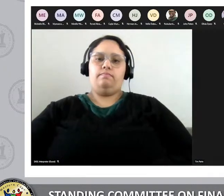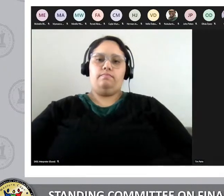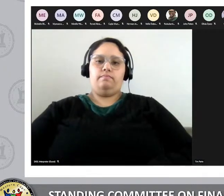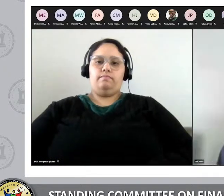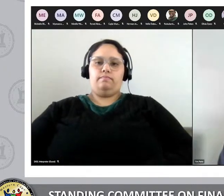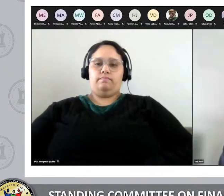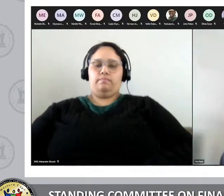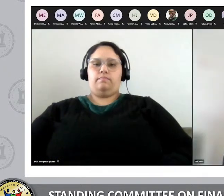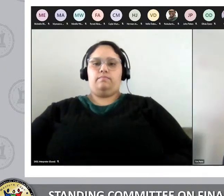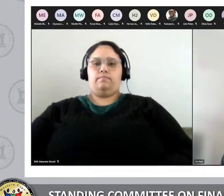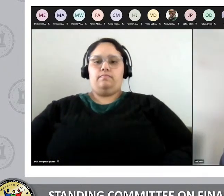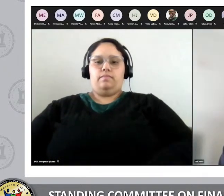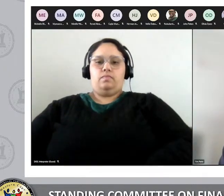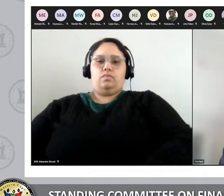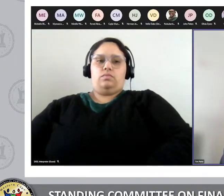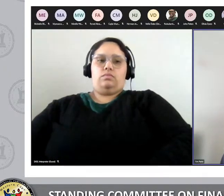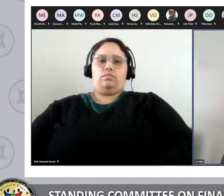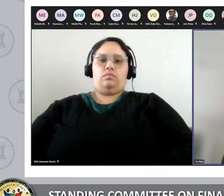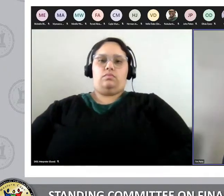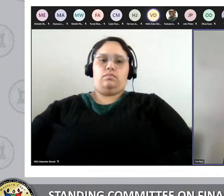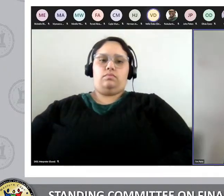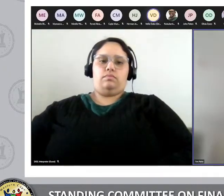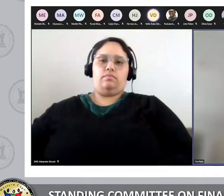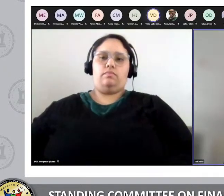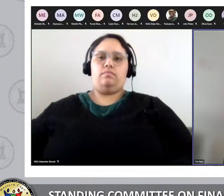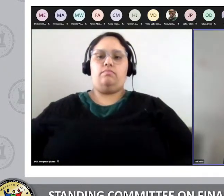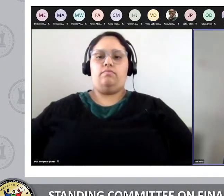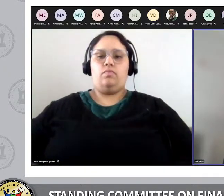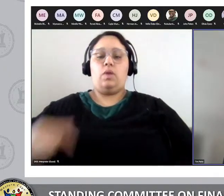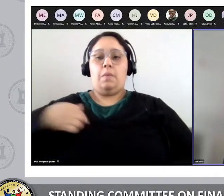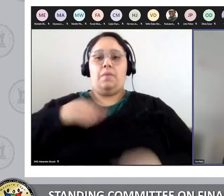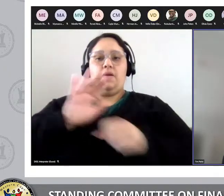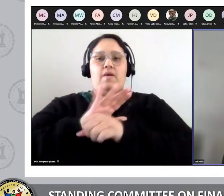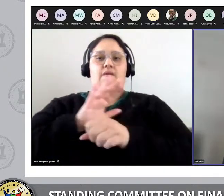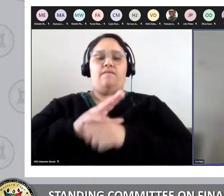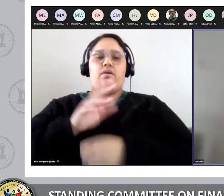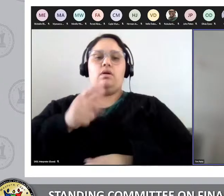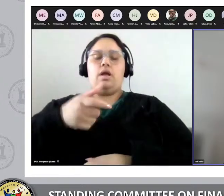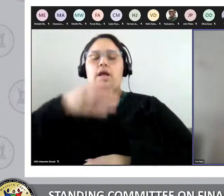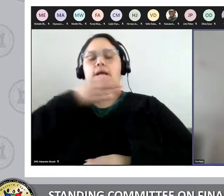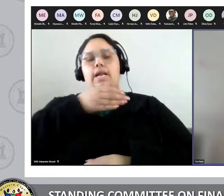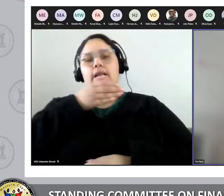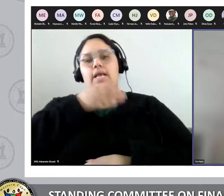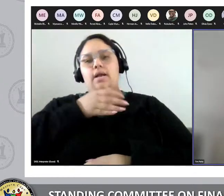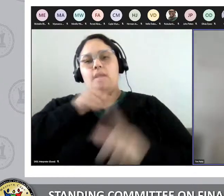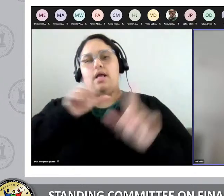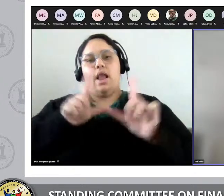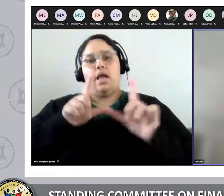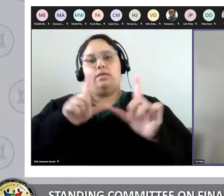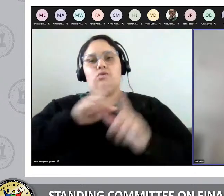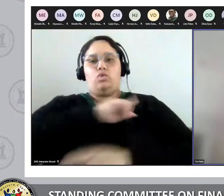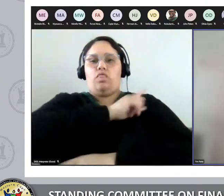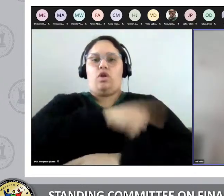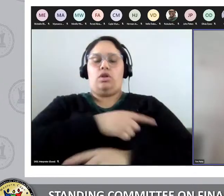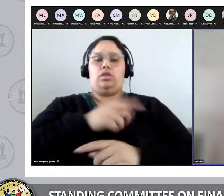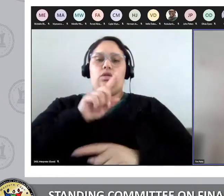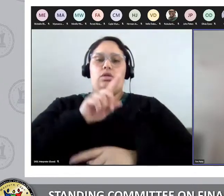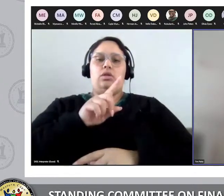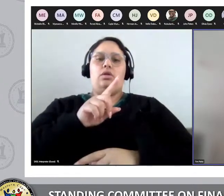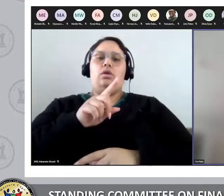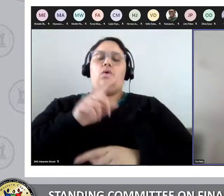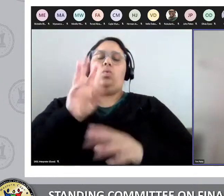May I handle the liquor license, the Western Cape Liquor Authority question? The Western Cape Liquor